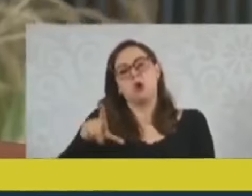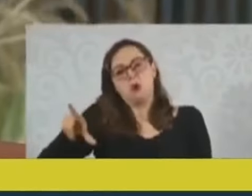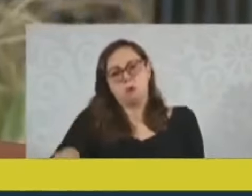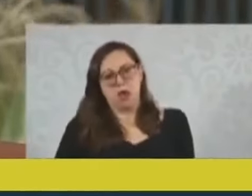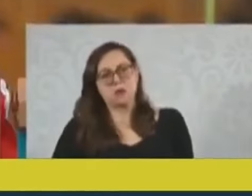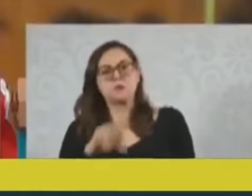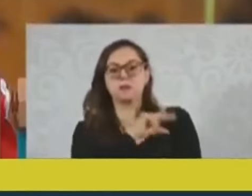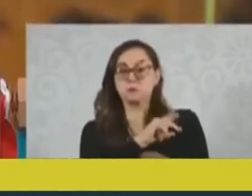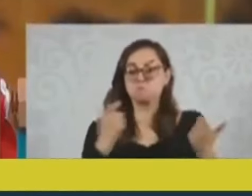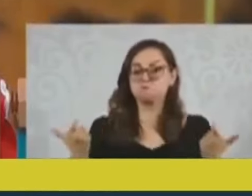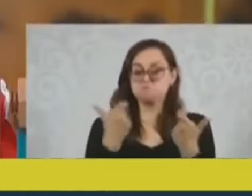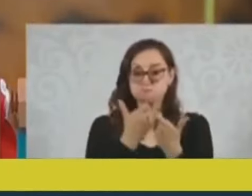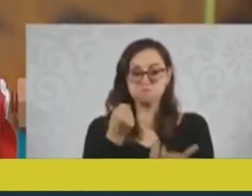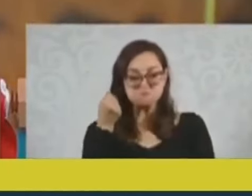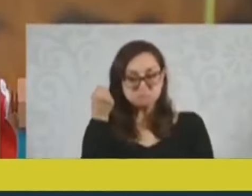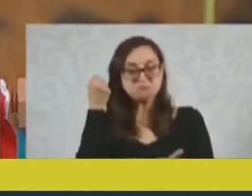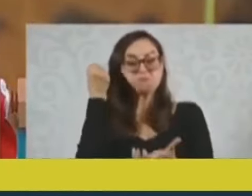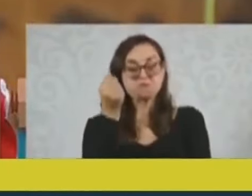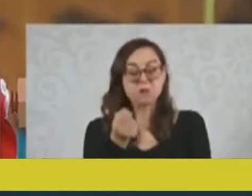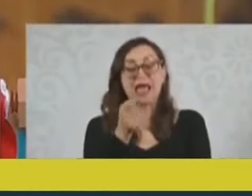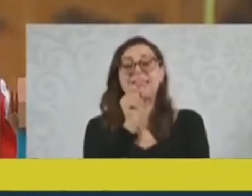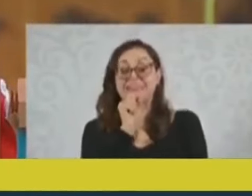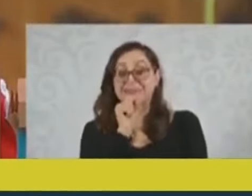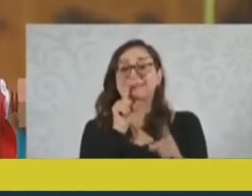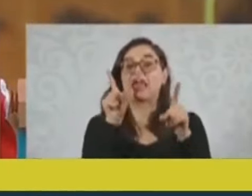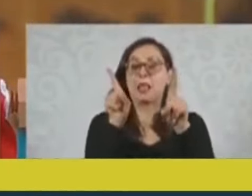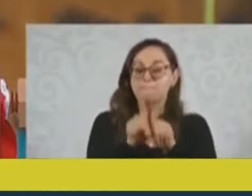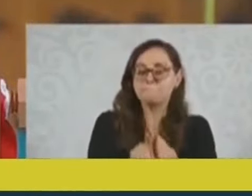also private investment. Also,